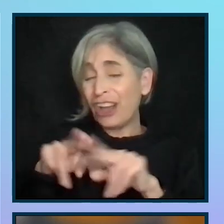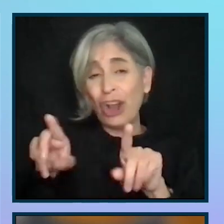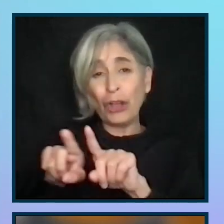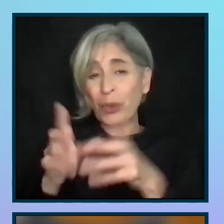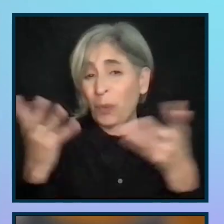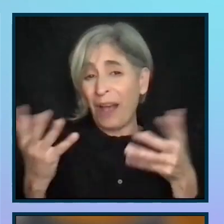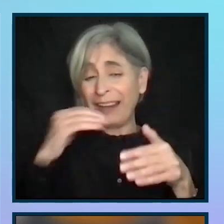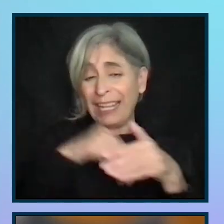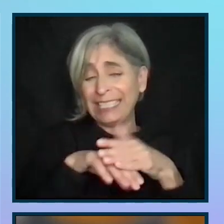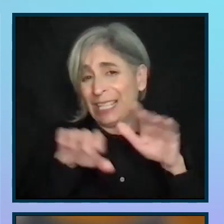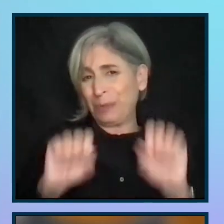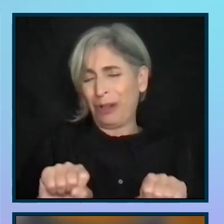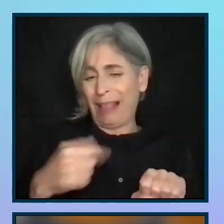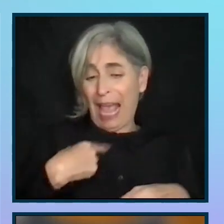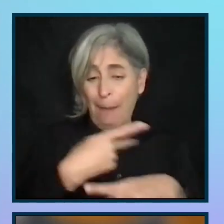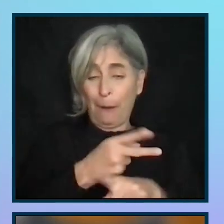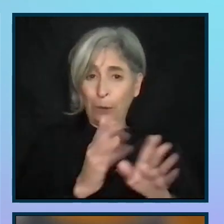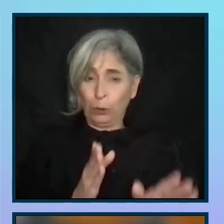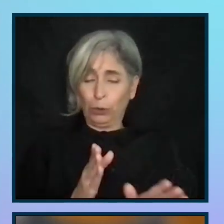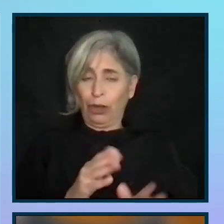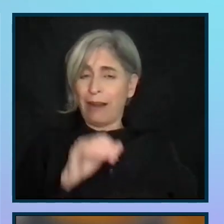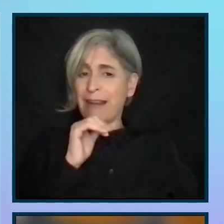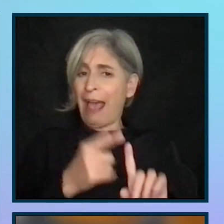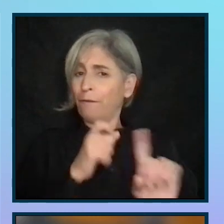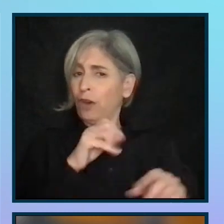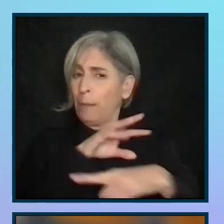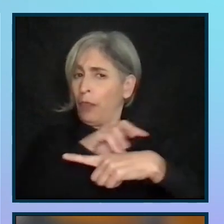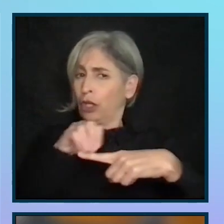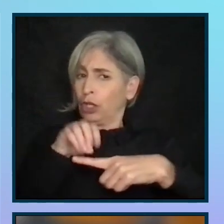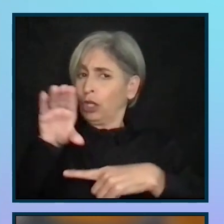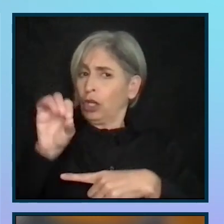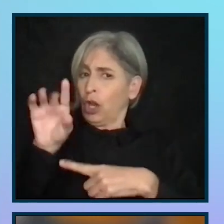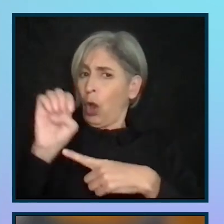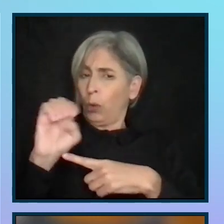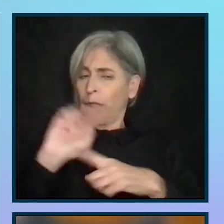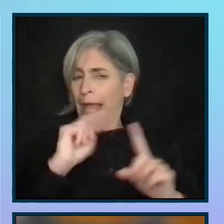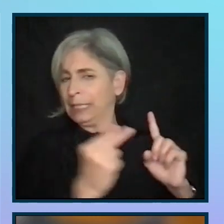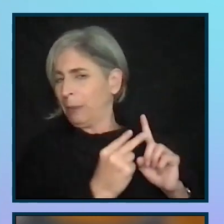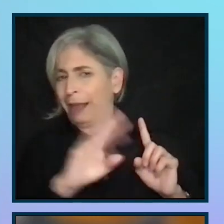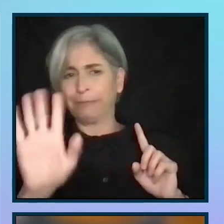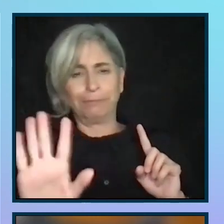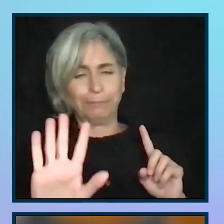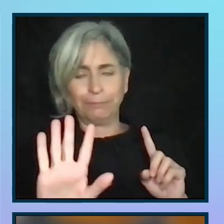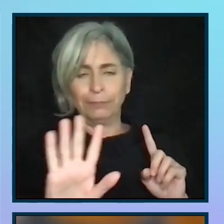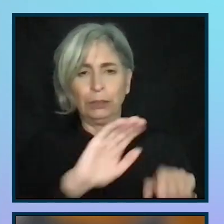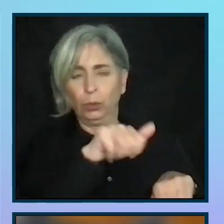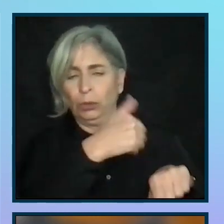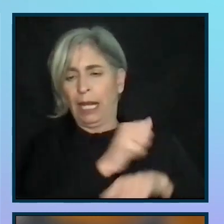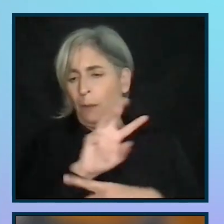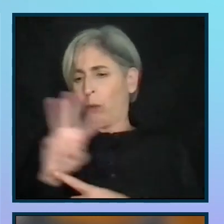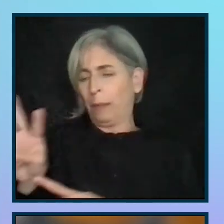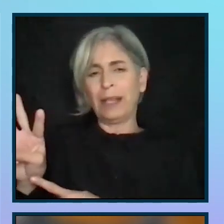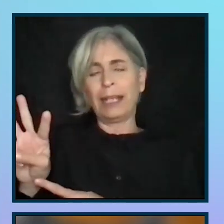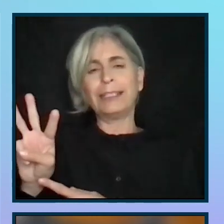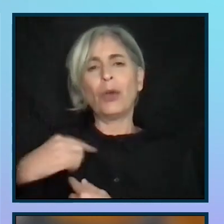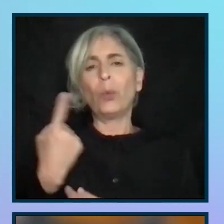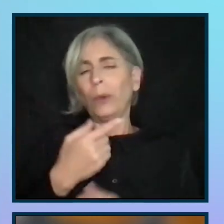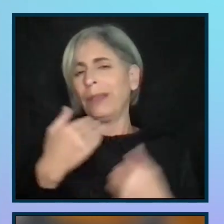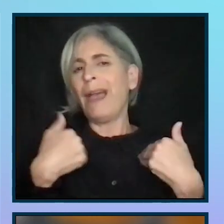primarily CBC Kids and CBC Kids Olympics every 2 years, except for Tokyo, which was an